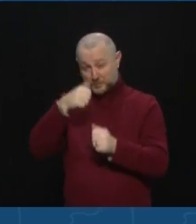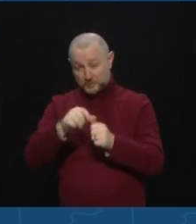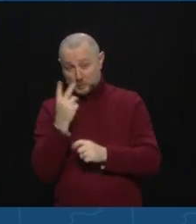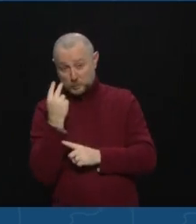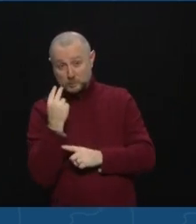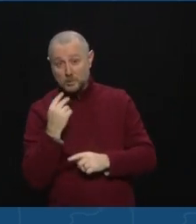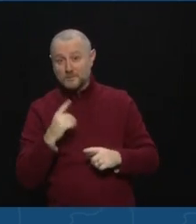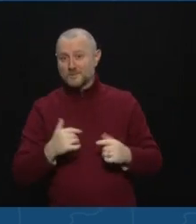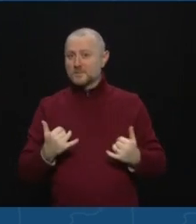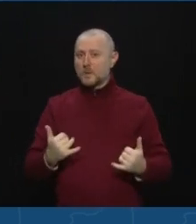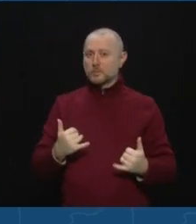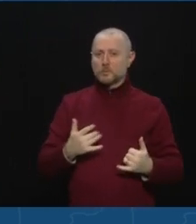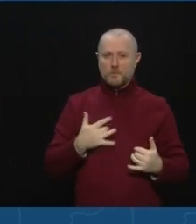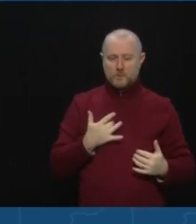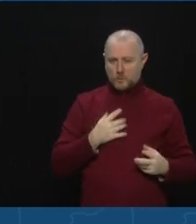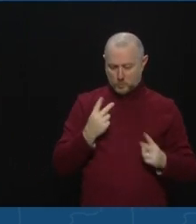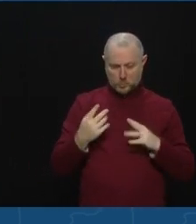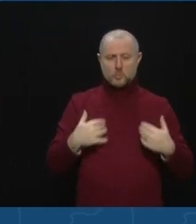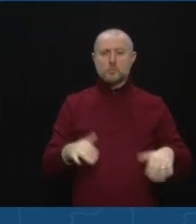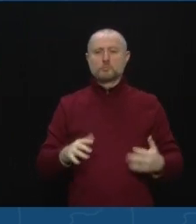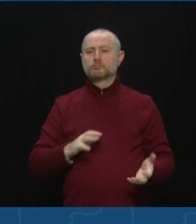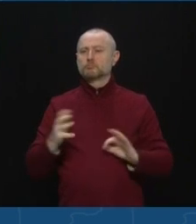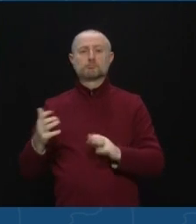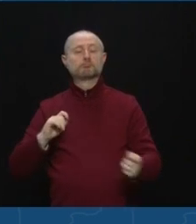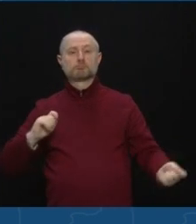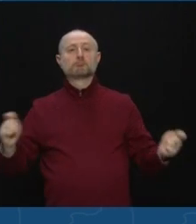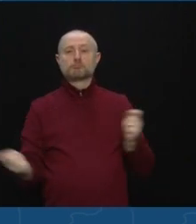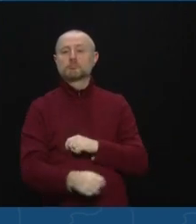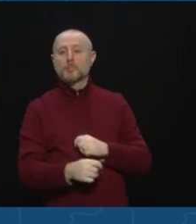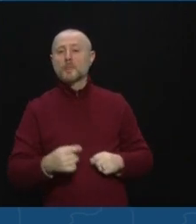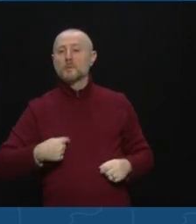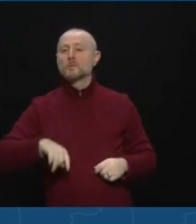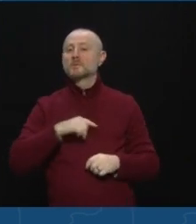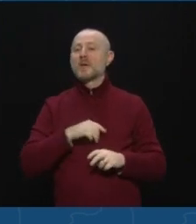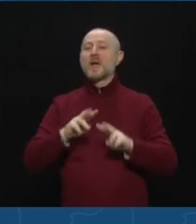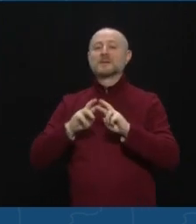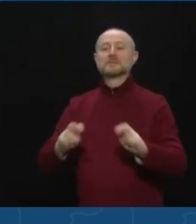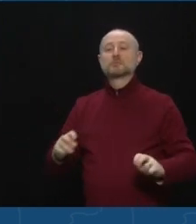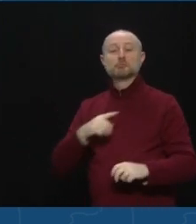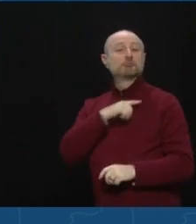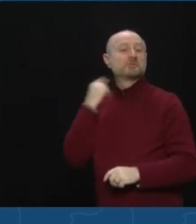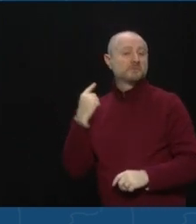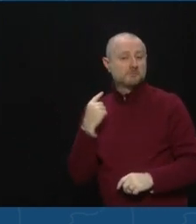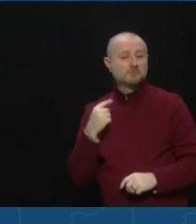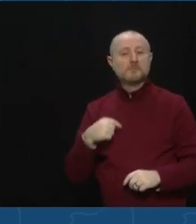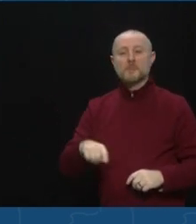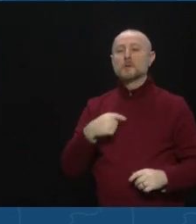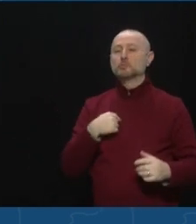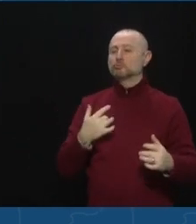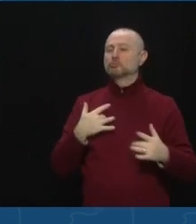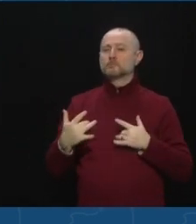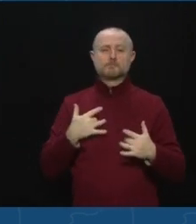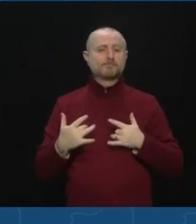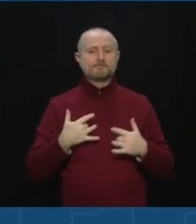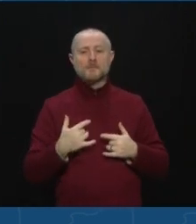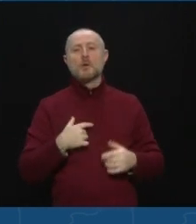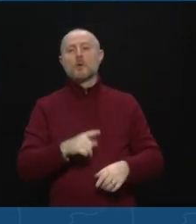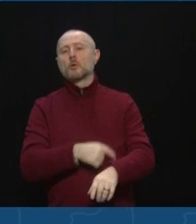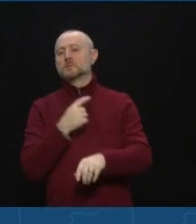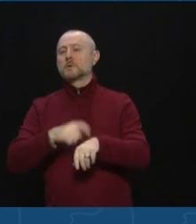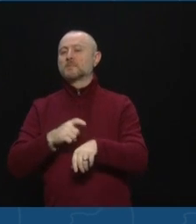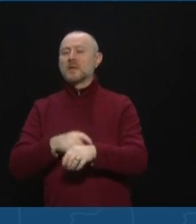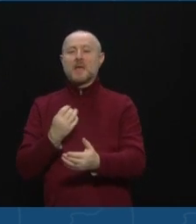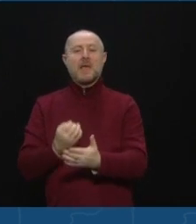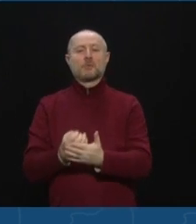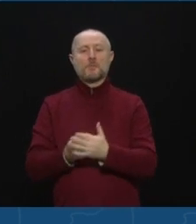suddenly how our world changed forever. As we assess the risks, we do have concerns about long-term economic erosion caused by